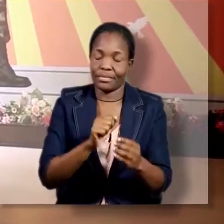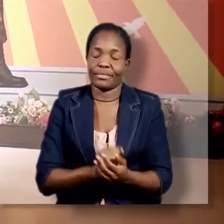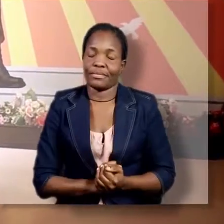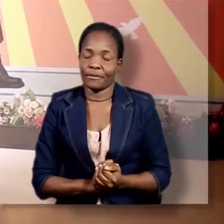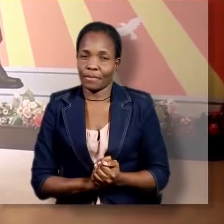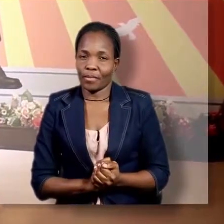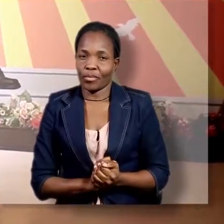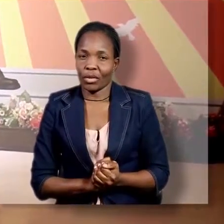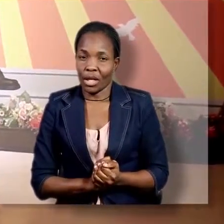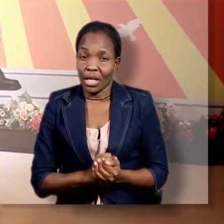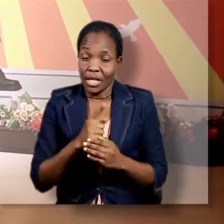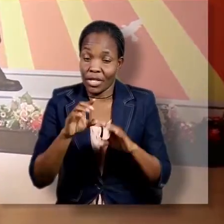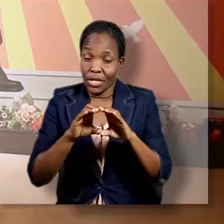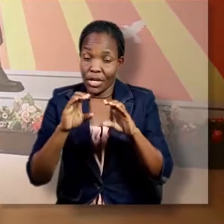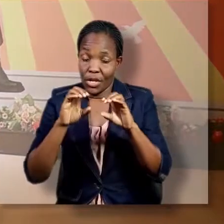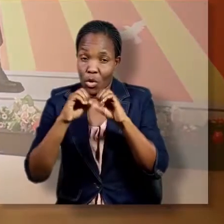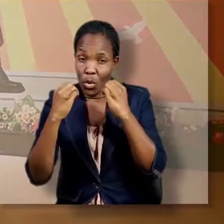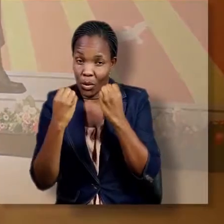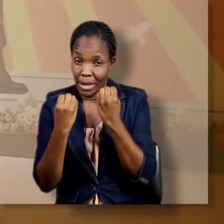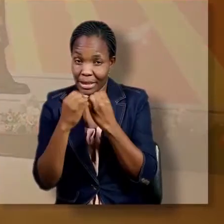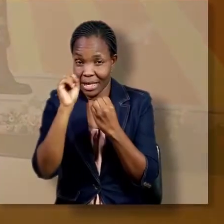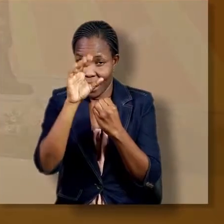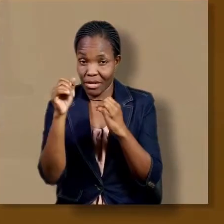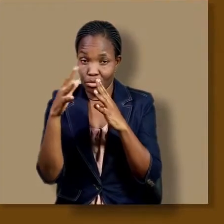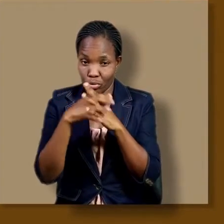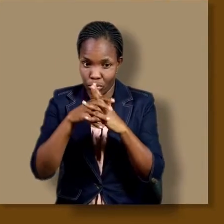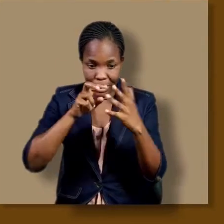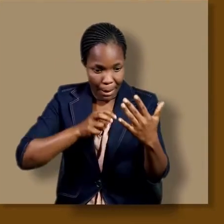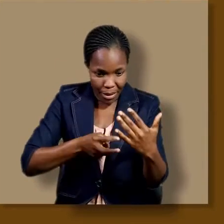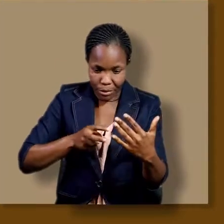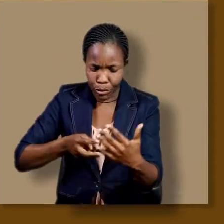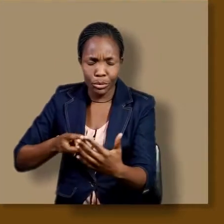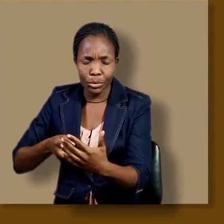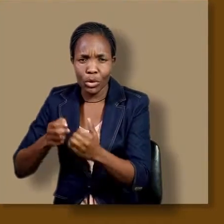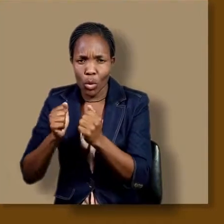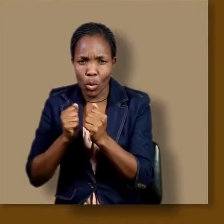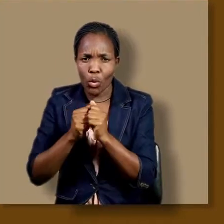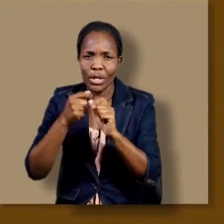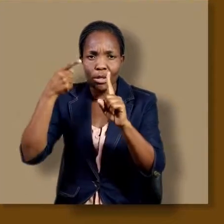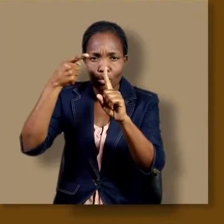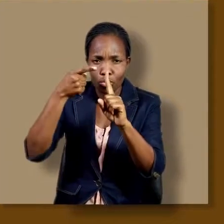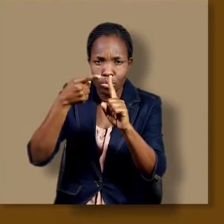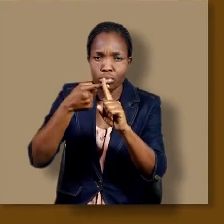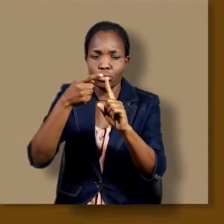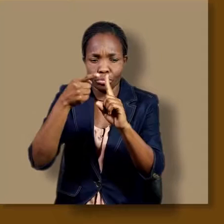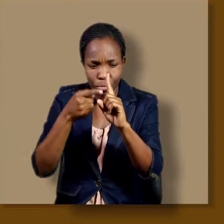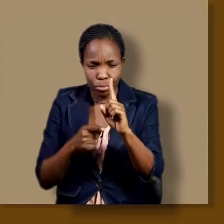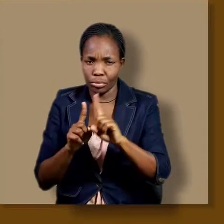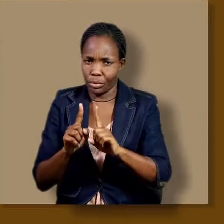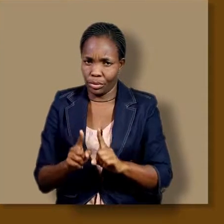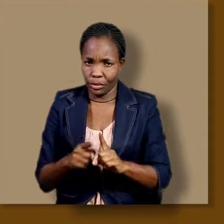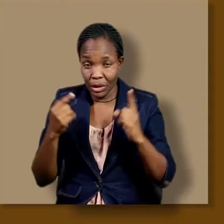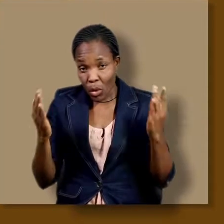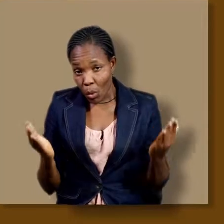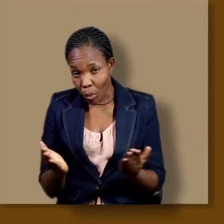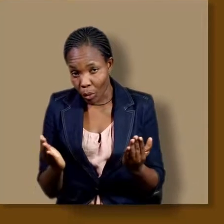The Charter of the Organization of African Unity was signed with the following stated objectives: to